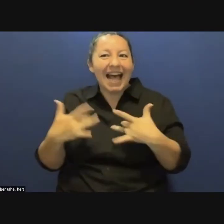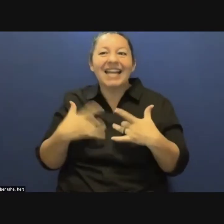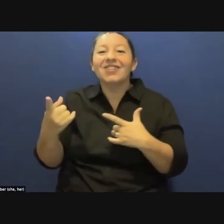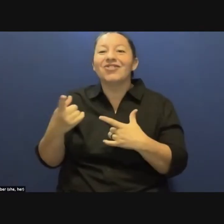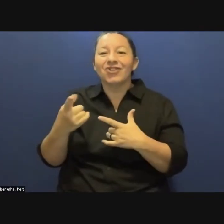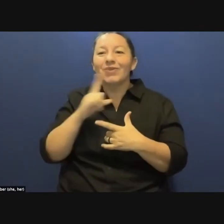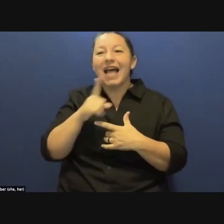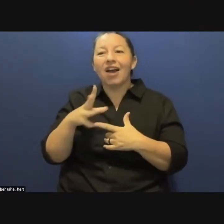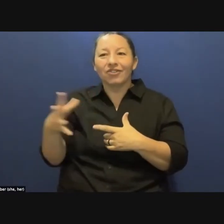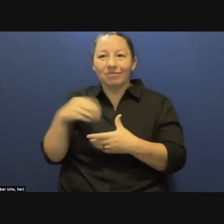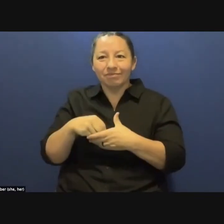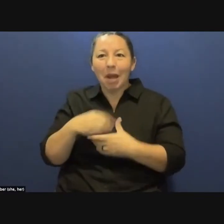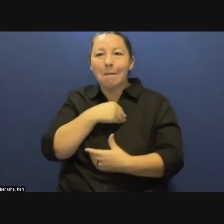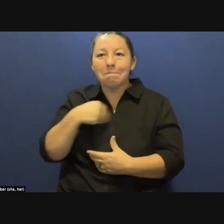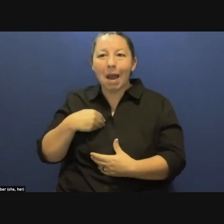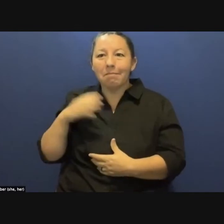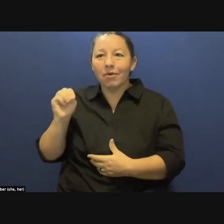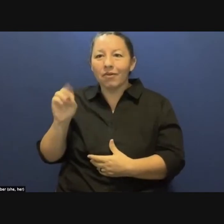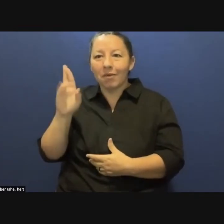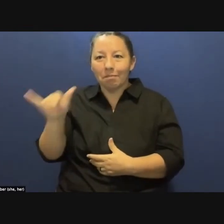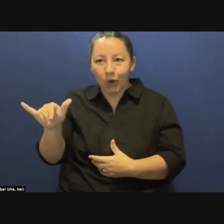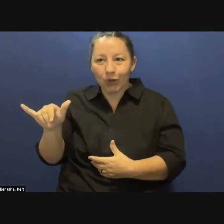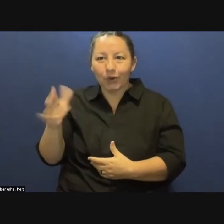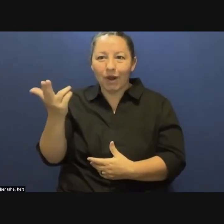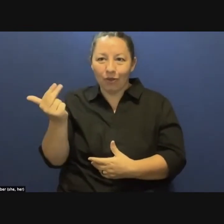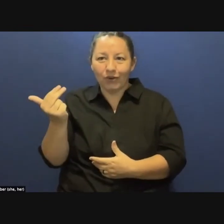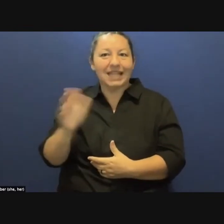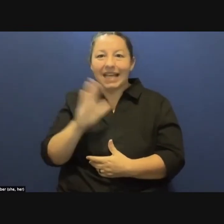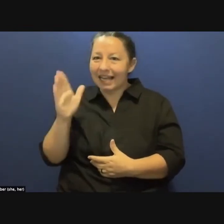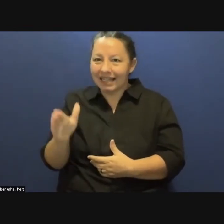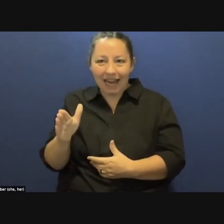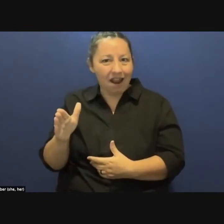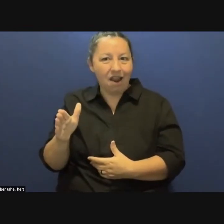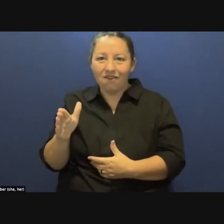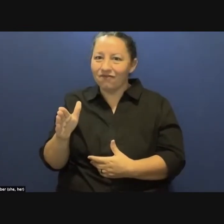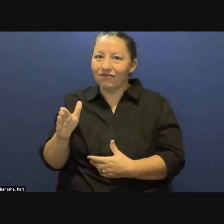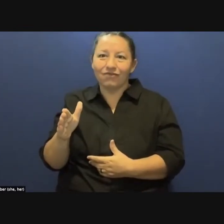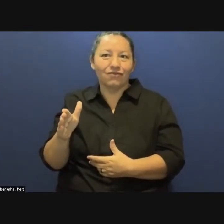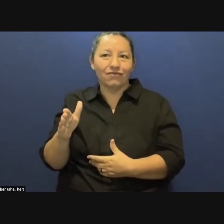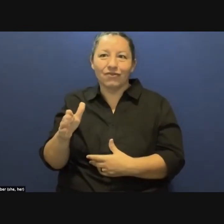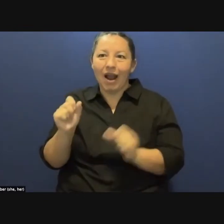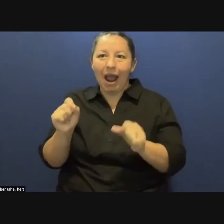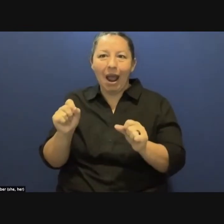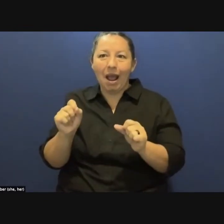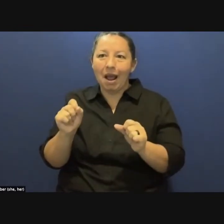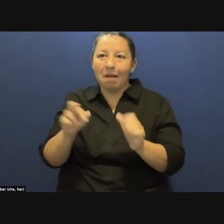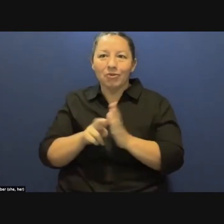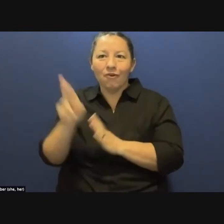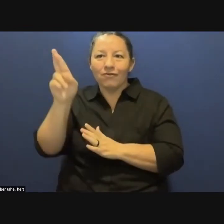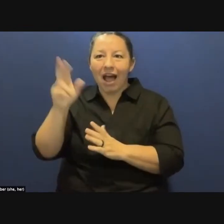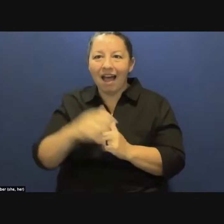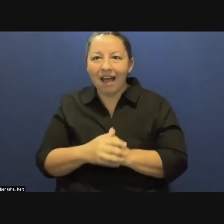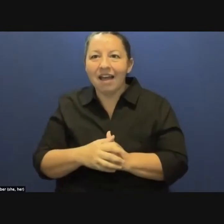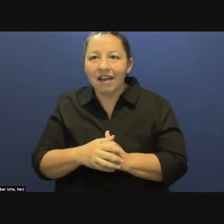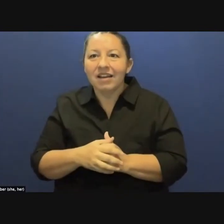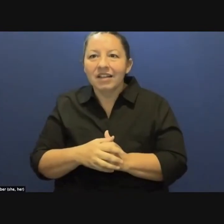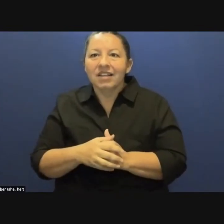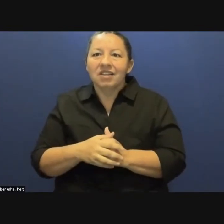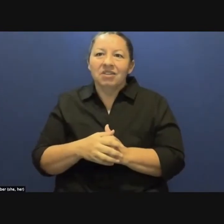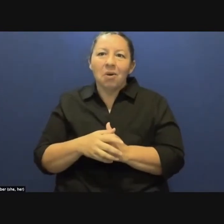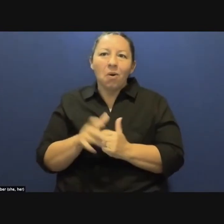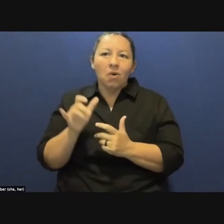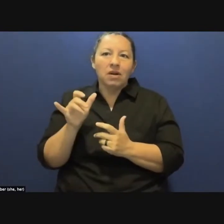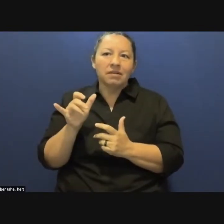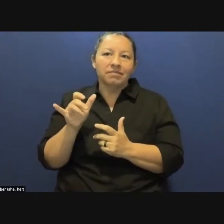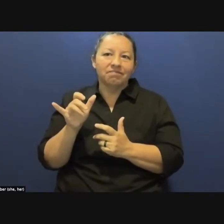the Mercury 13 that never did get to their flight in space aboard Mercury, but she got